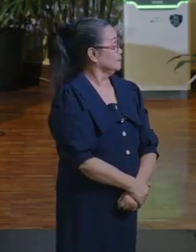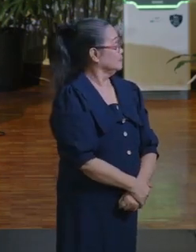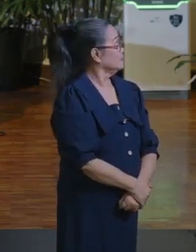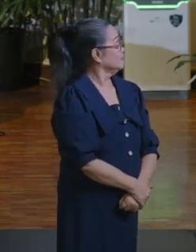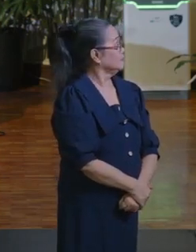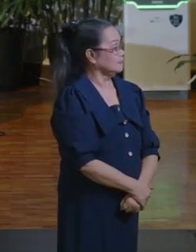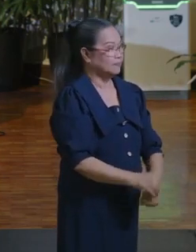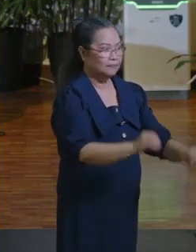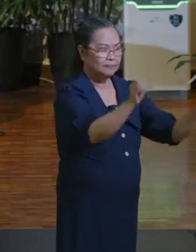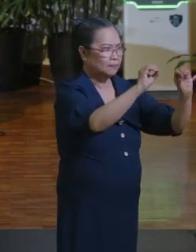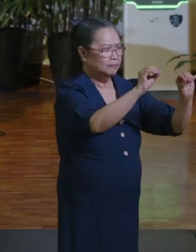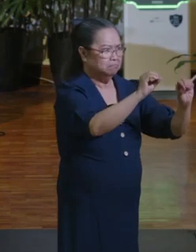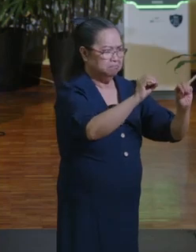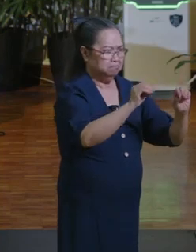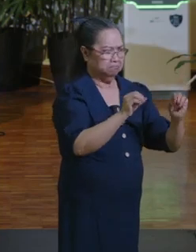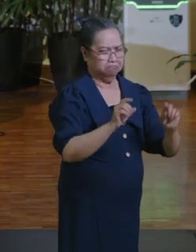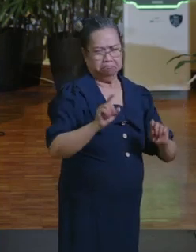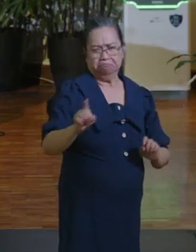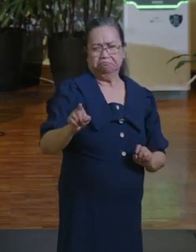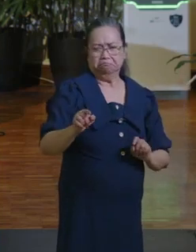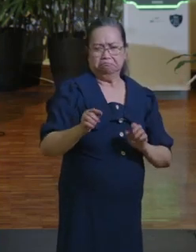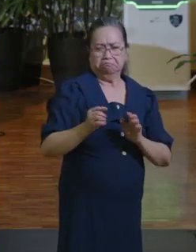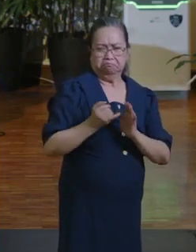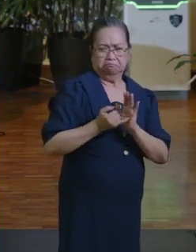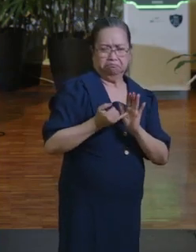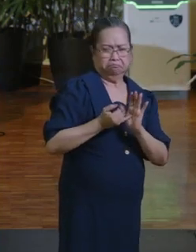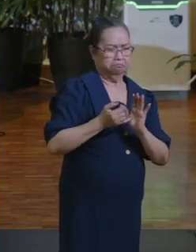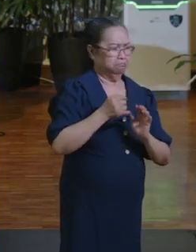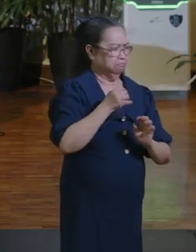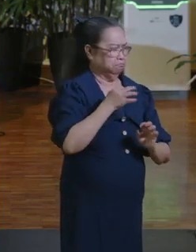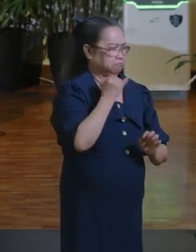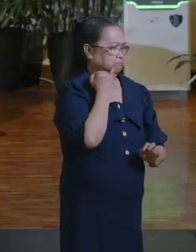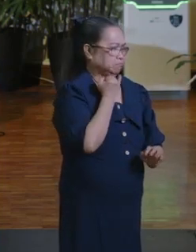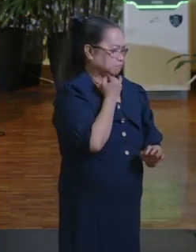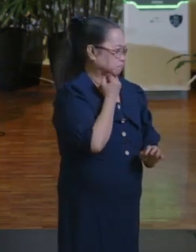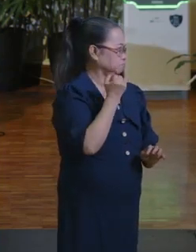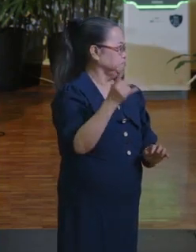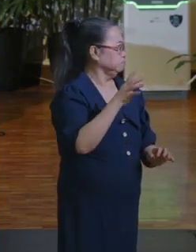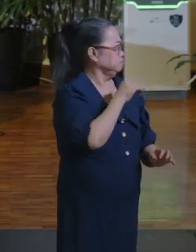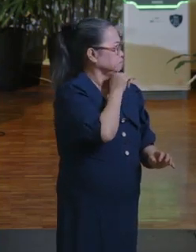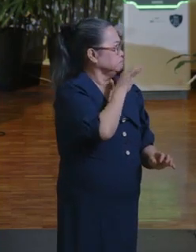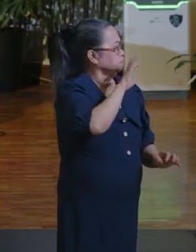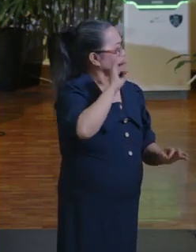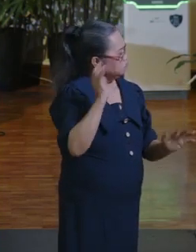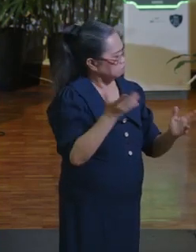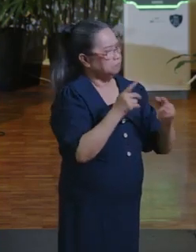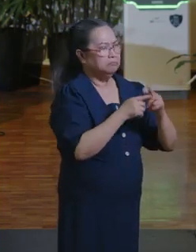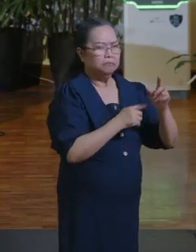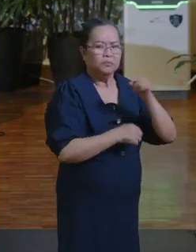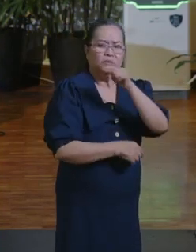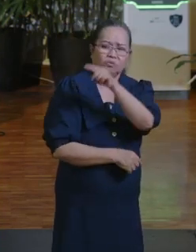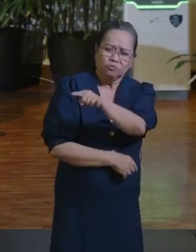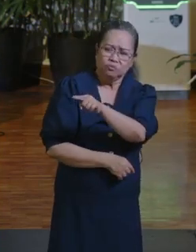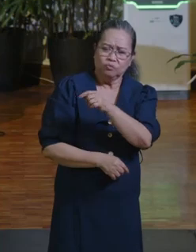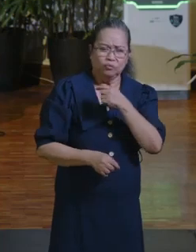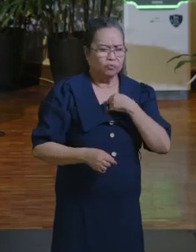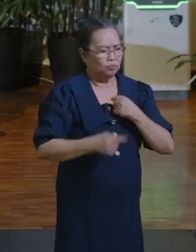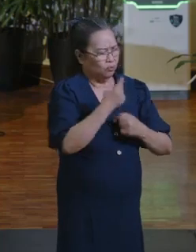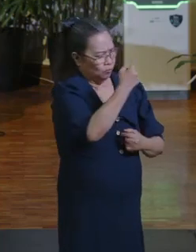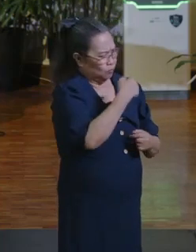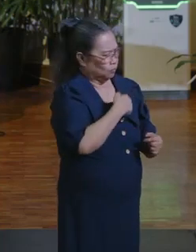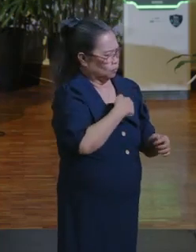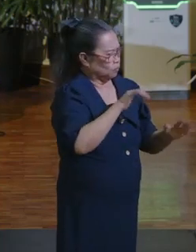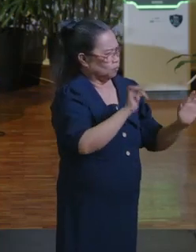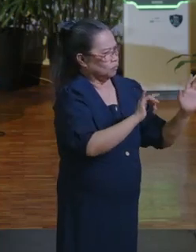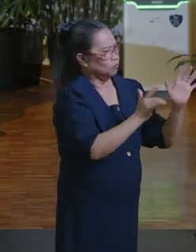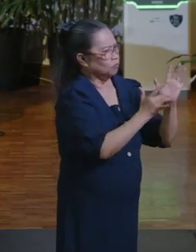There is neither Jew nor Greek. There is neither slave nor free. There is no male and female, for you are all one in